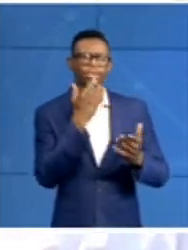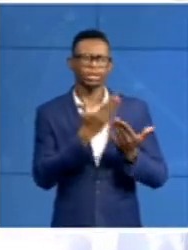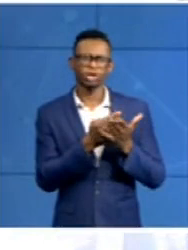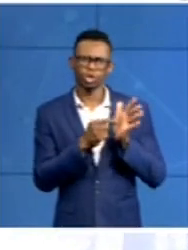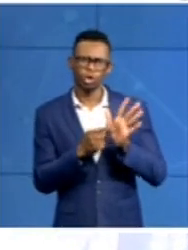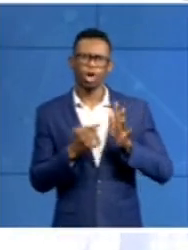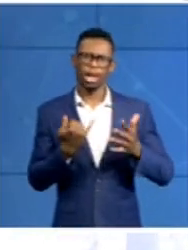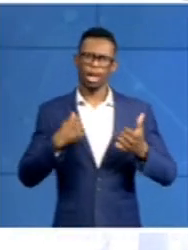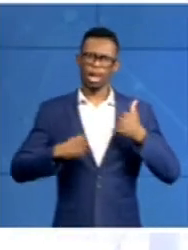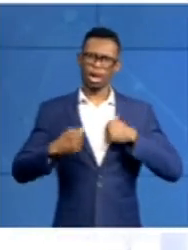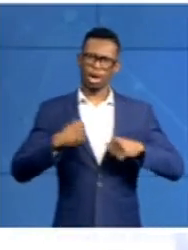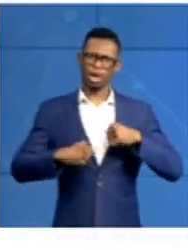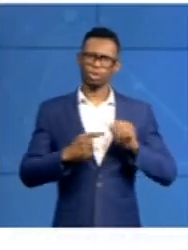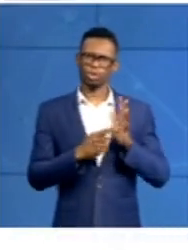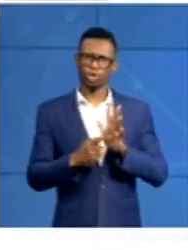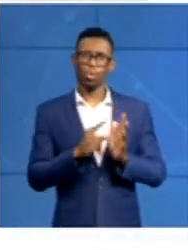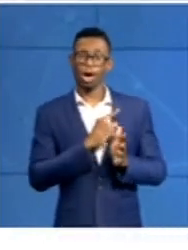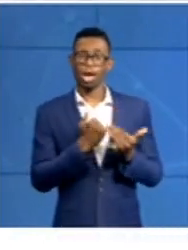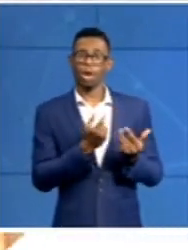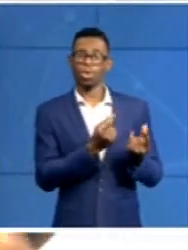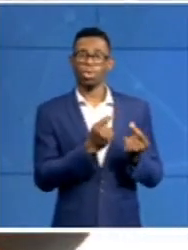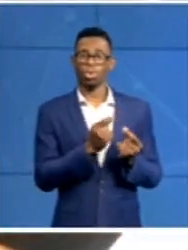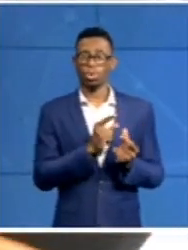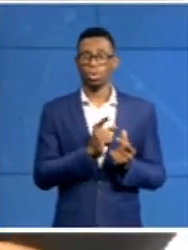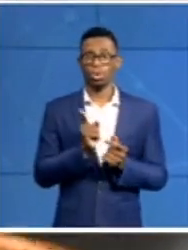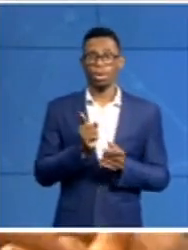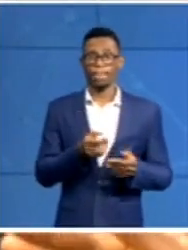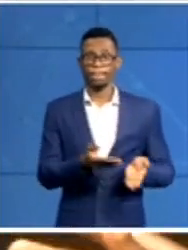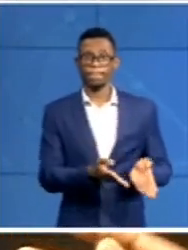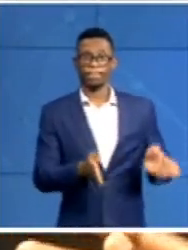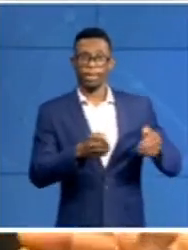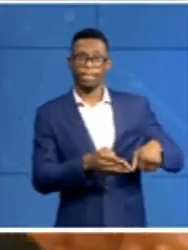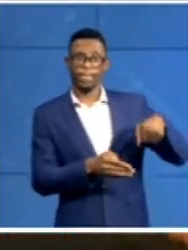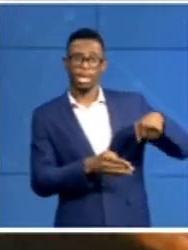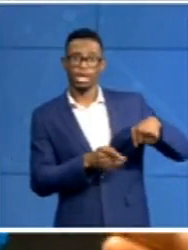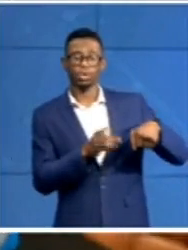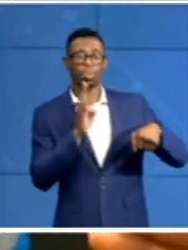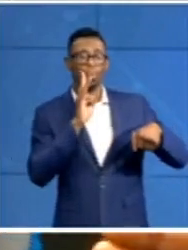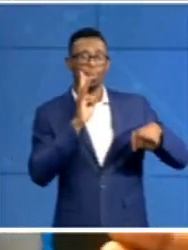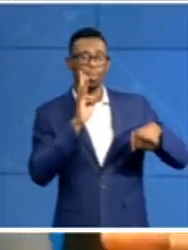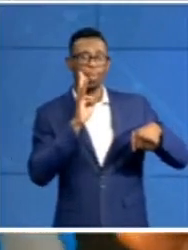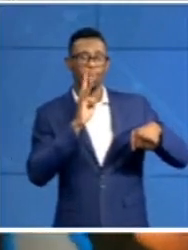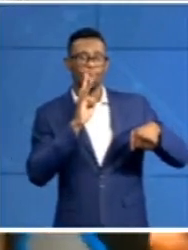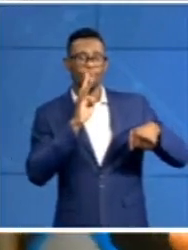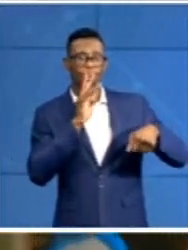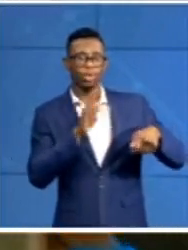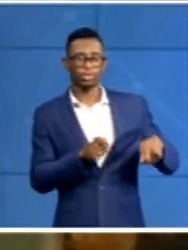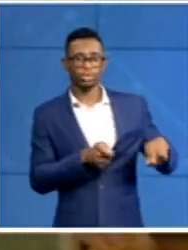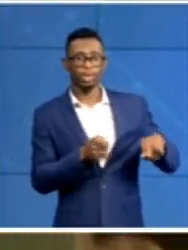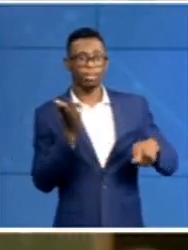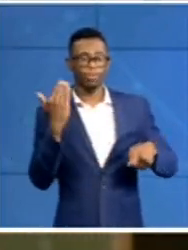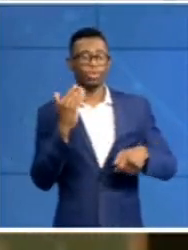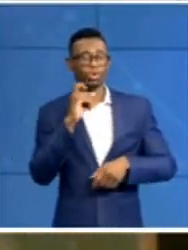that a bucket that you see there. You know, previously they used that bucket, the bucket